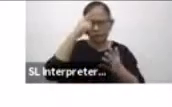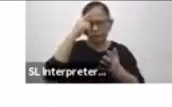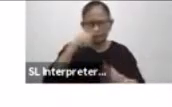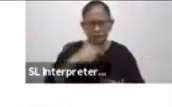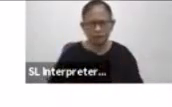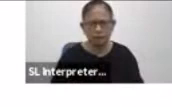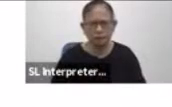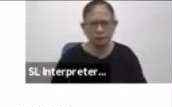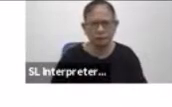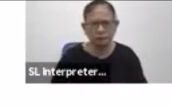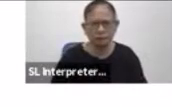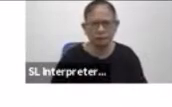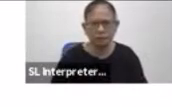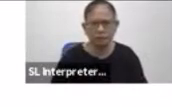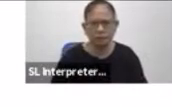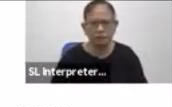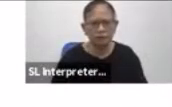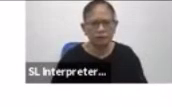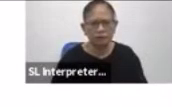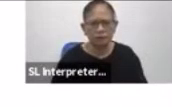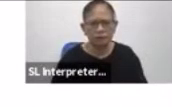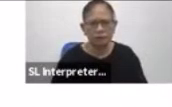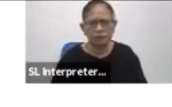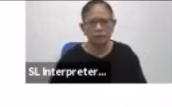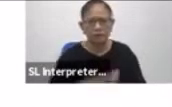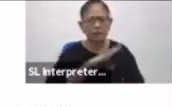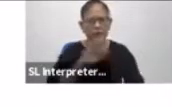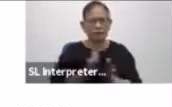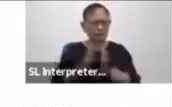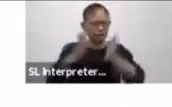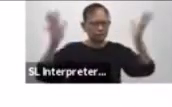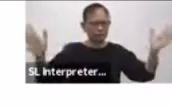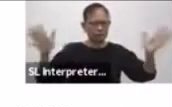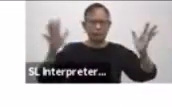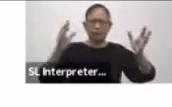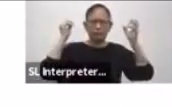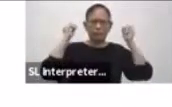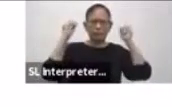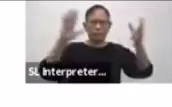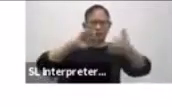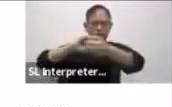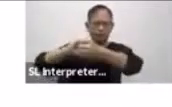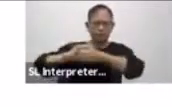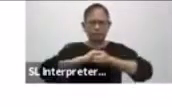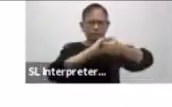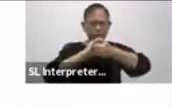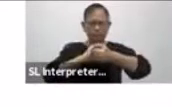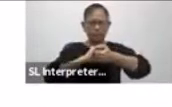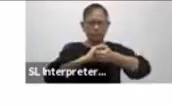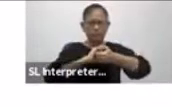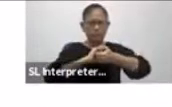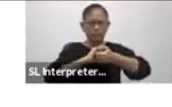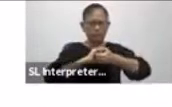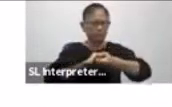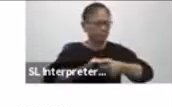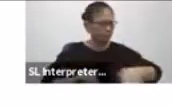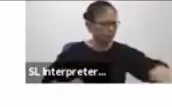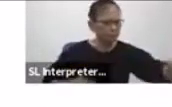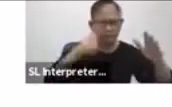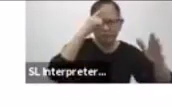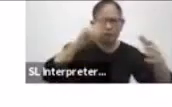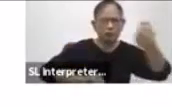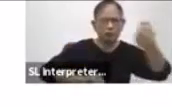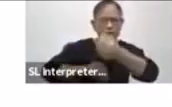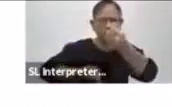been developed recently in this. And a huge amount of collaboration in the areas of mental health and psychosocial support through